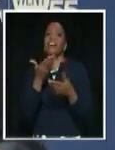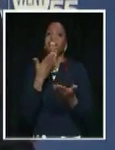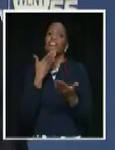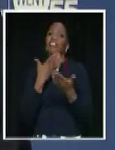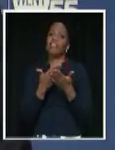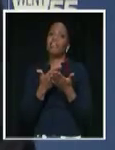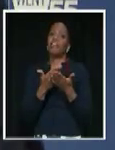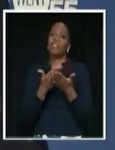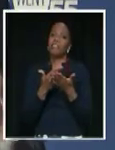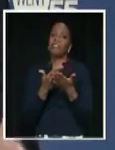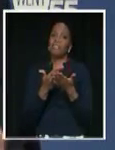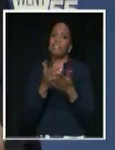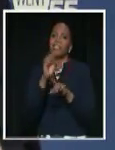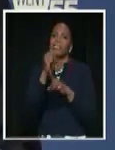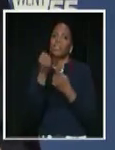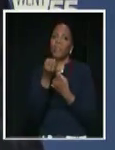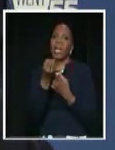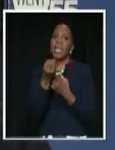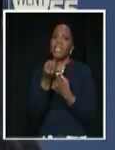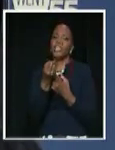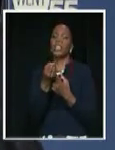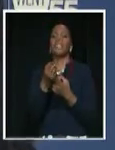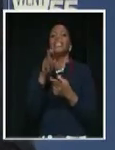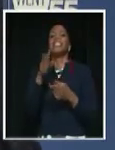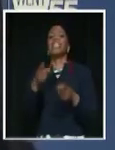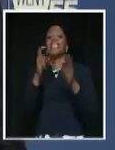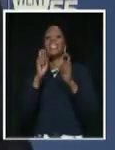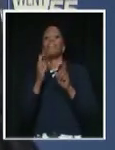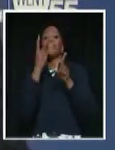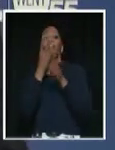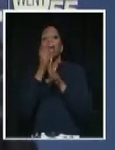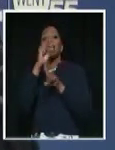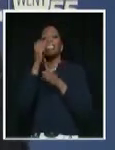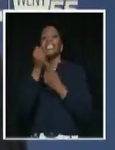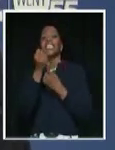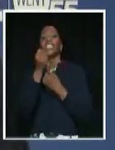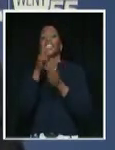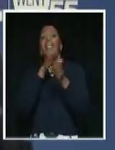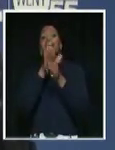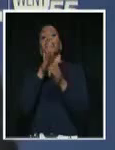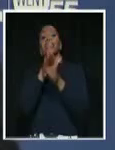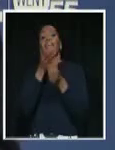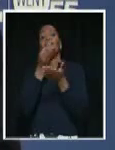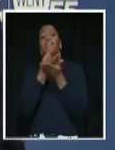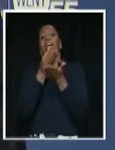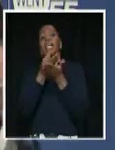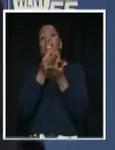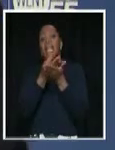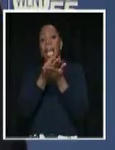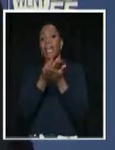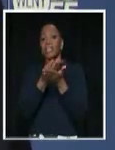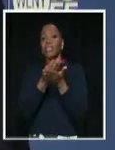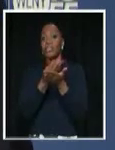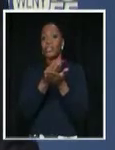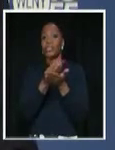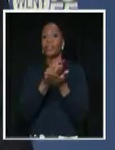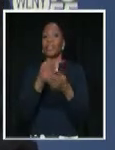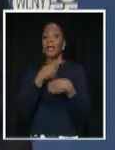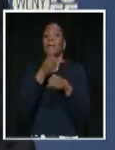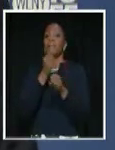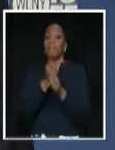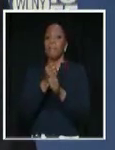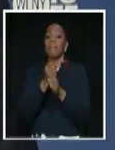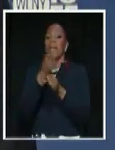was going to be a stadium there that gave us the right conditions and gave us enough financial subsidy to make that park better, that's worth discussing. But